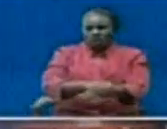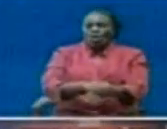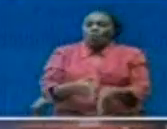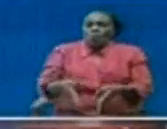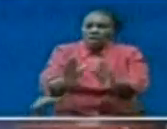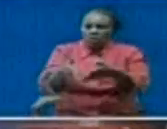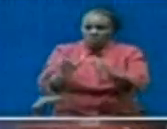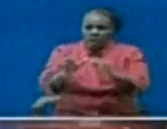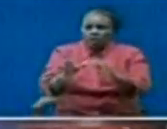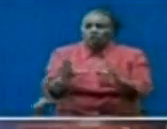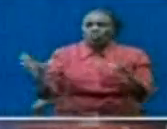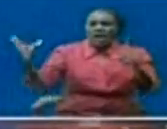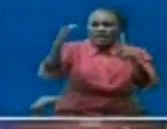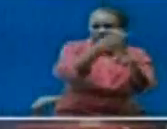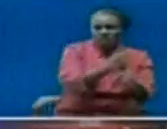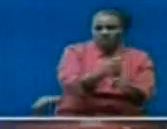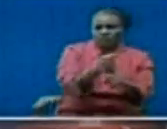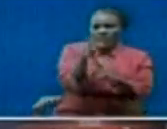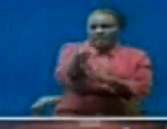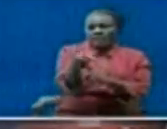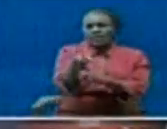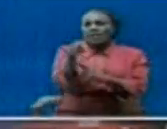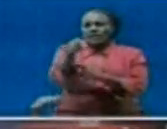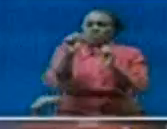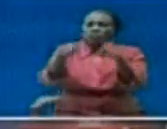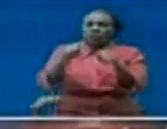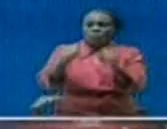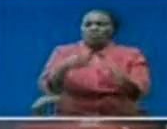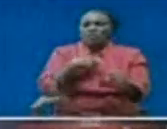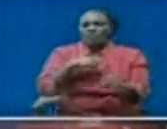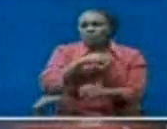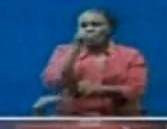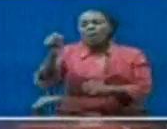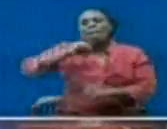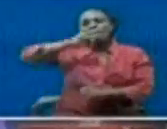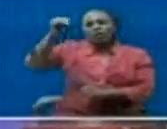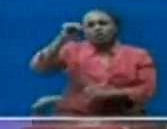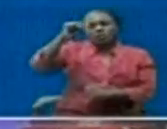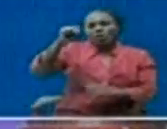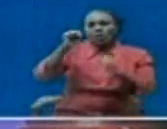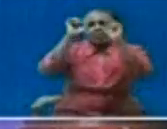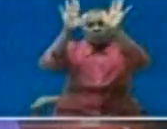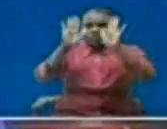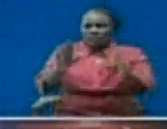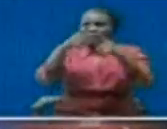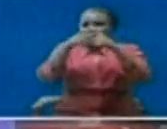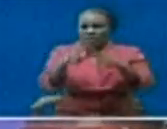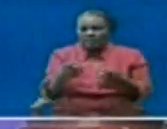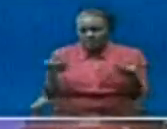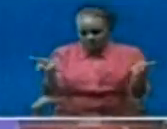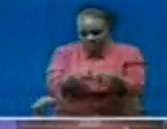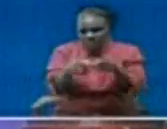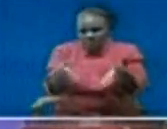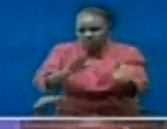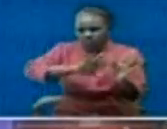to that, and that in itself creates suspicion. Is it political relevance? But in spite of